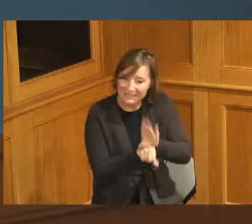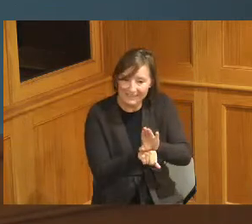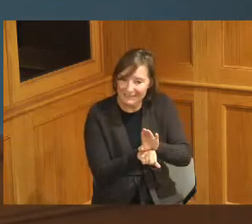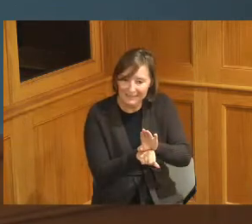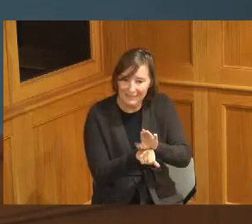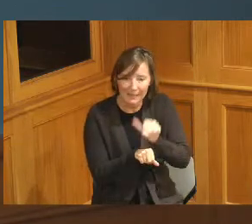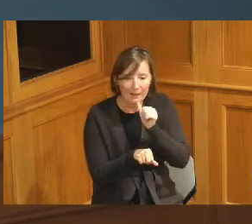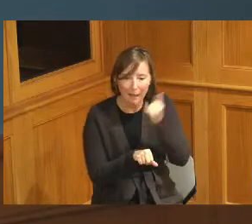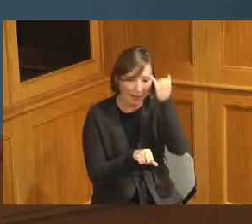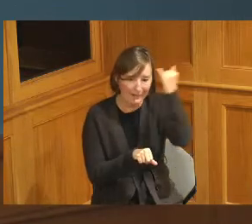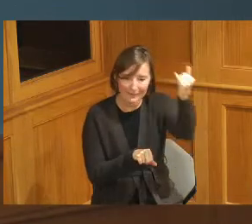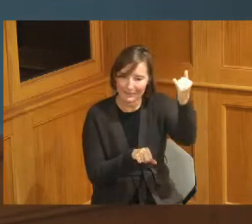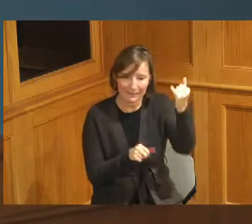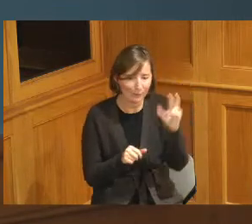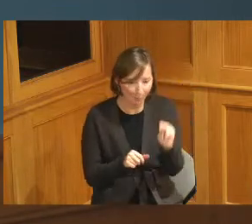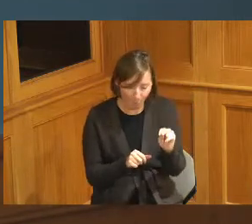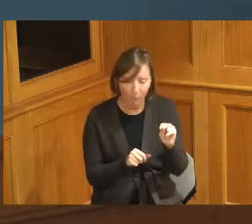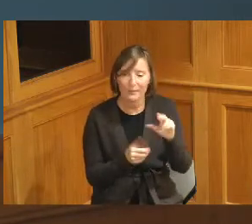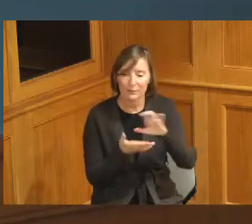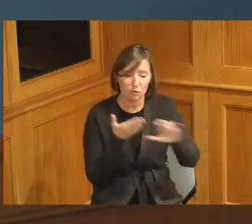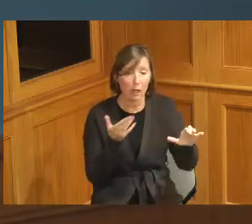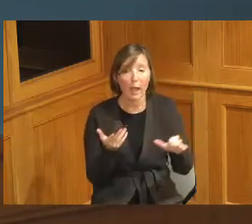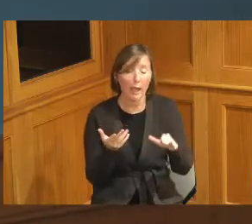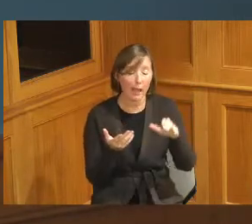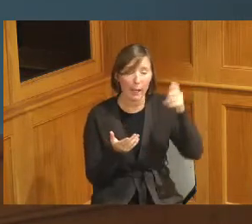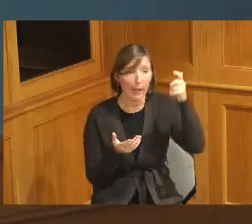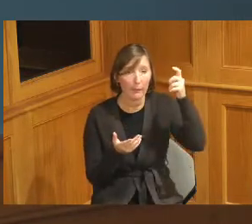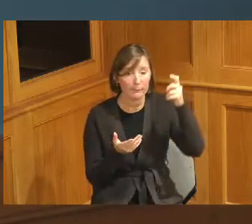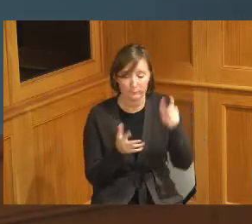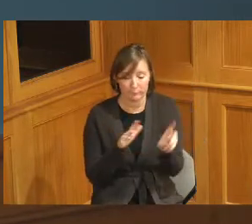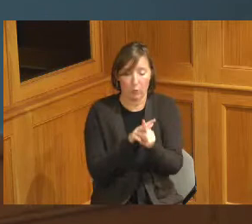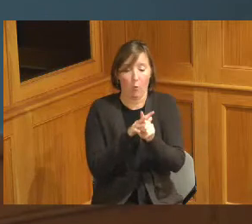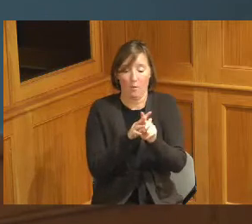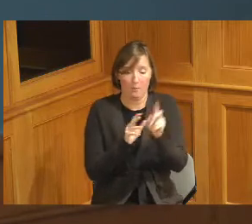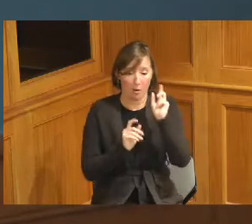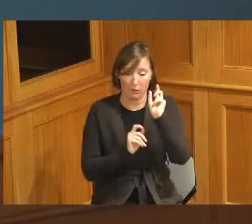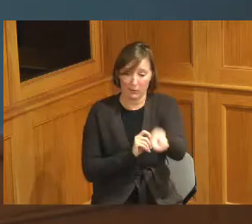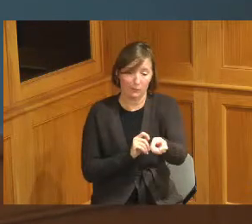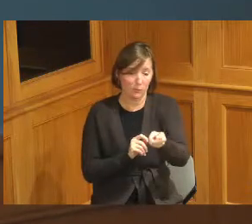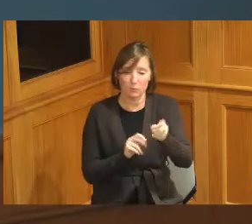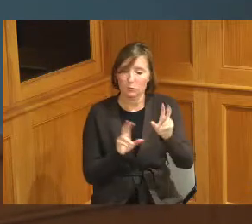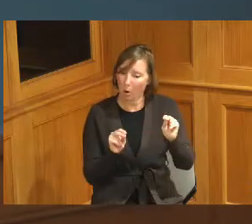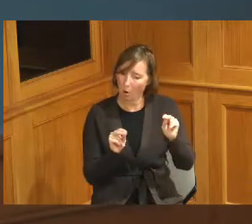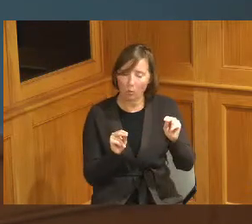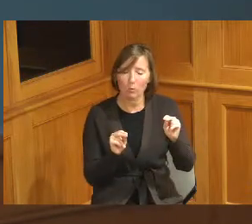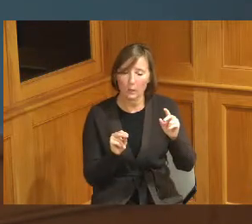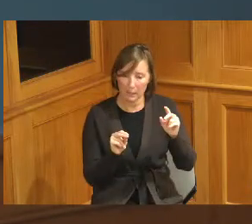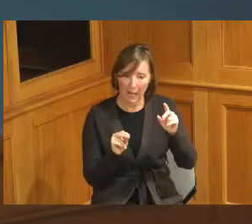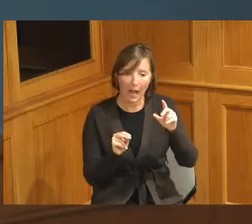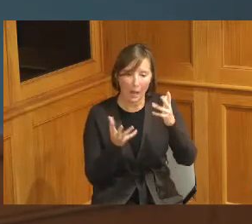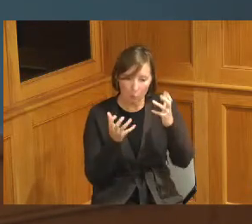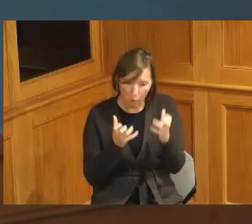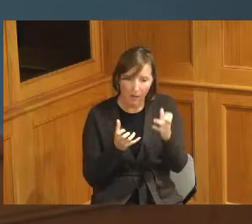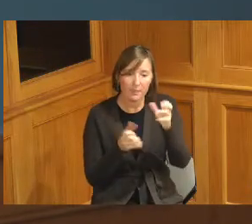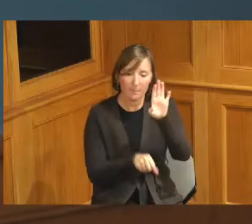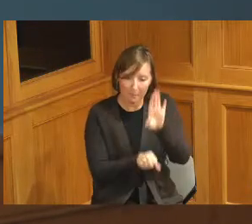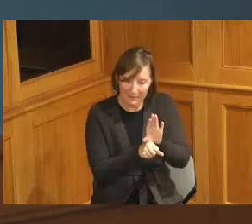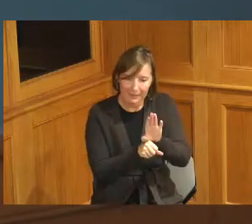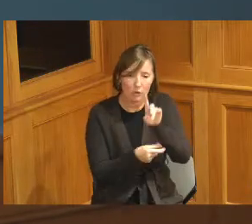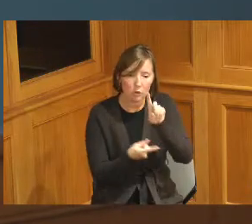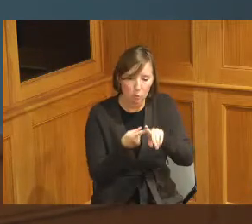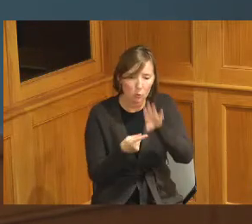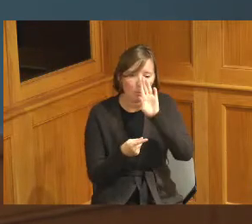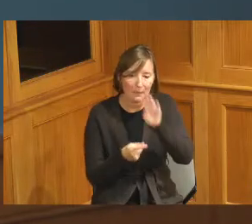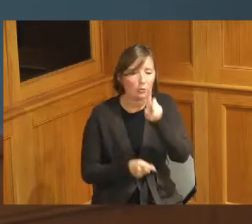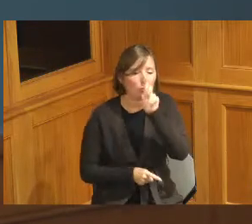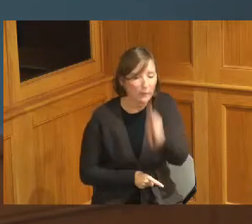an automatic check. So what we had was real, it worked. I'd like to stay on that. And I would like to